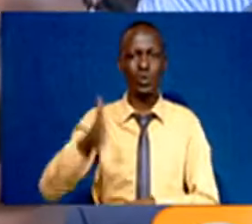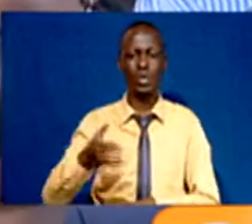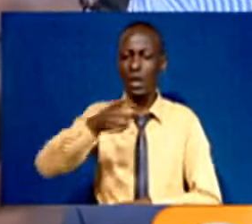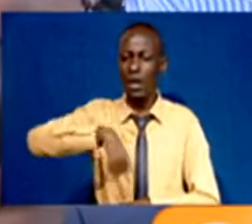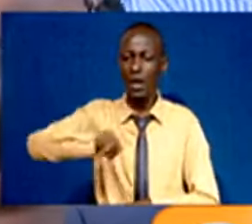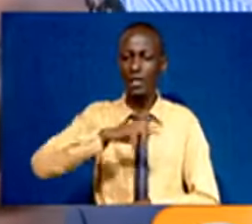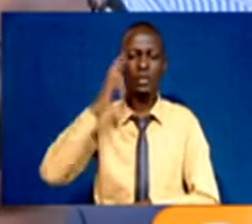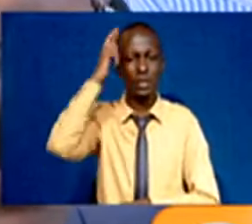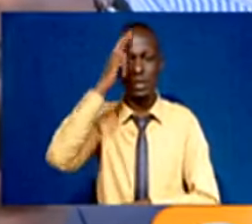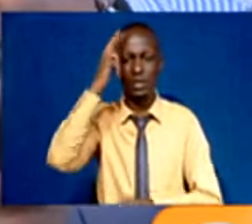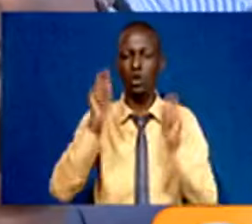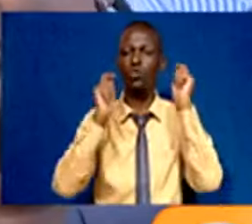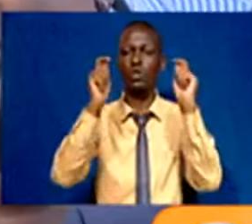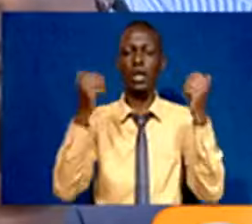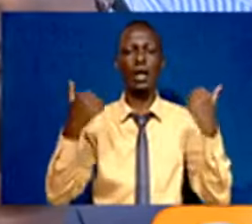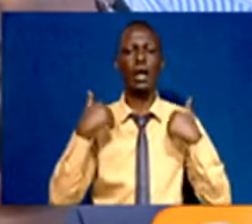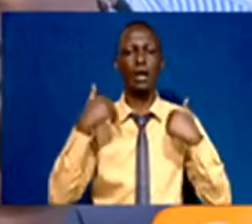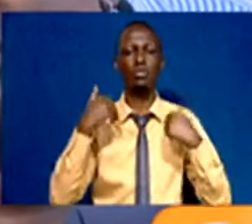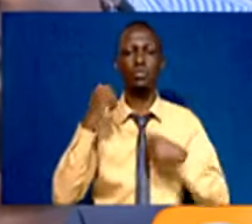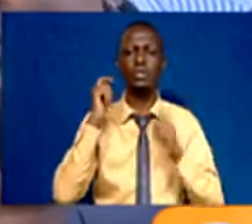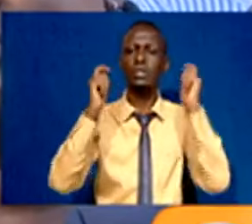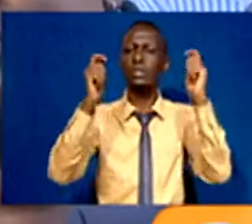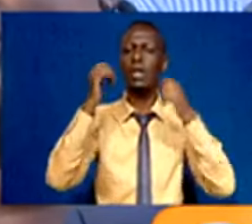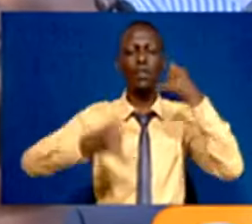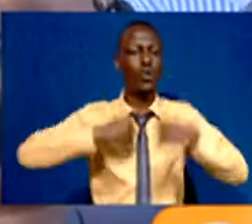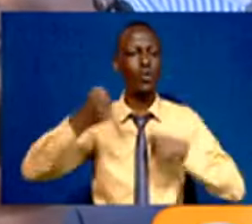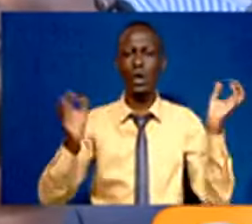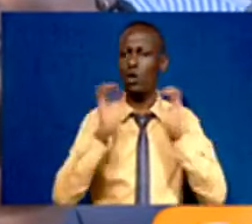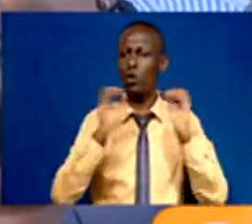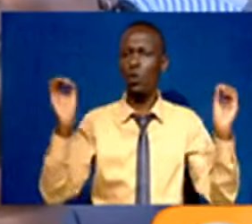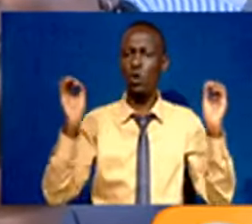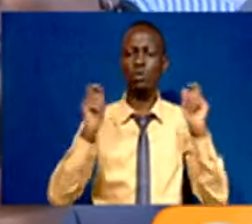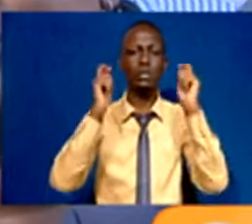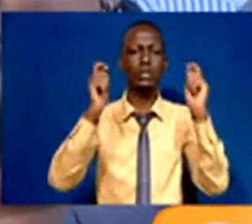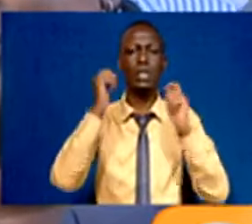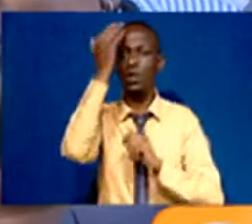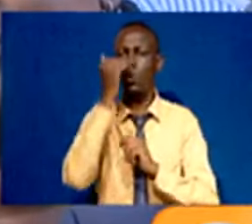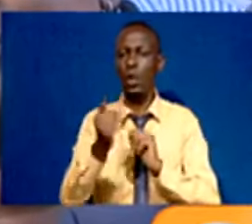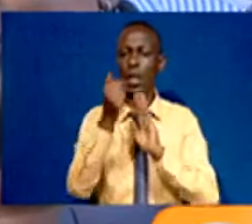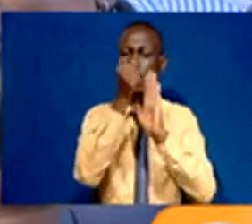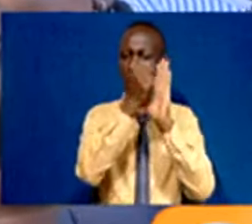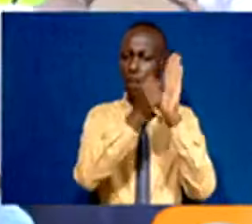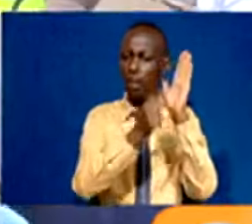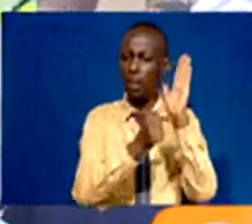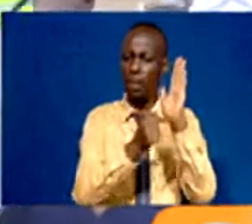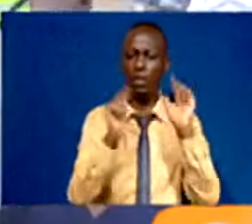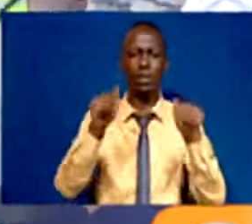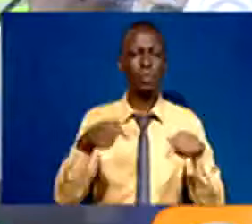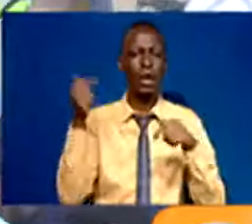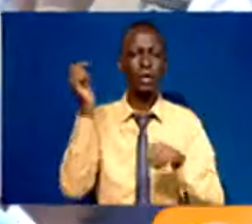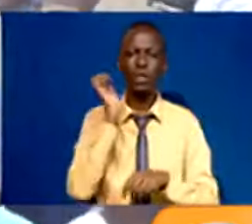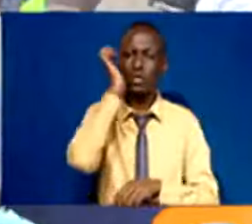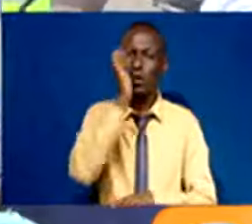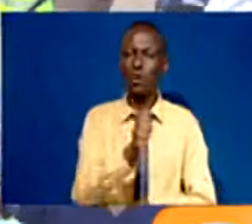for a reason. We didn't go on strike for fun. We're going on strike because all the things that we have been demanding have been wished away. The case will be